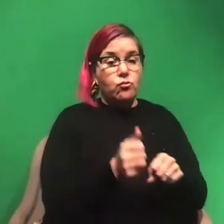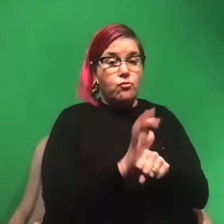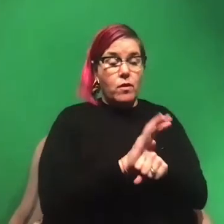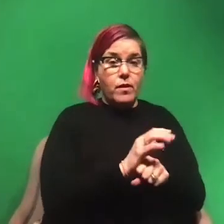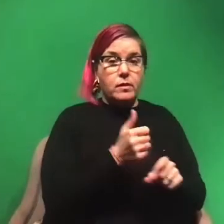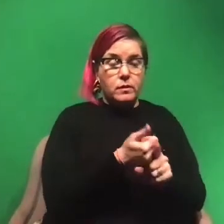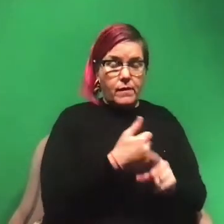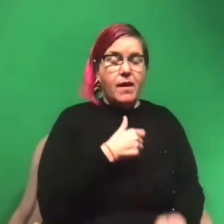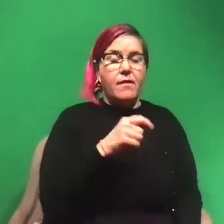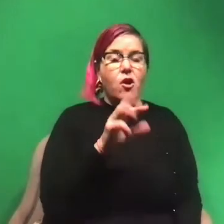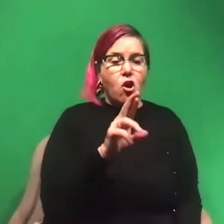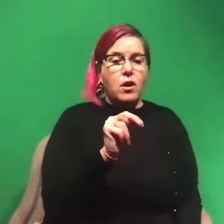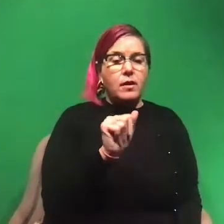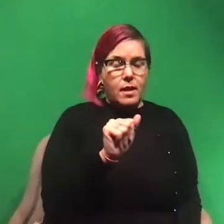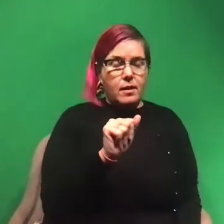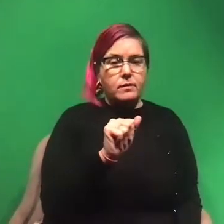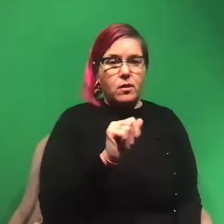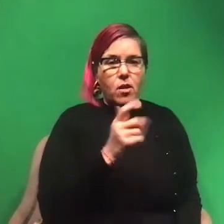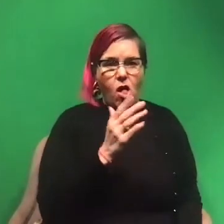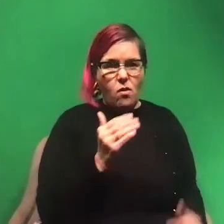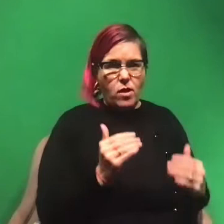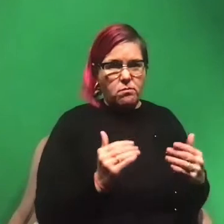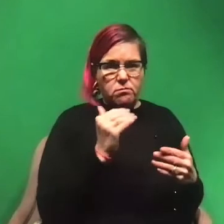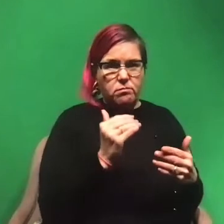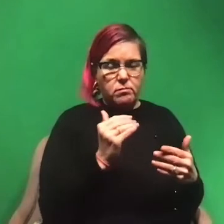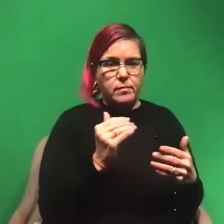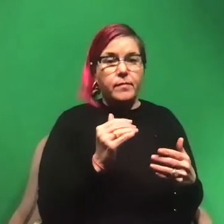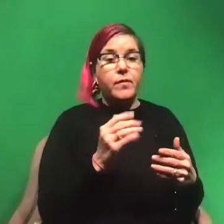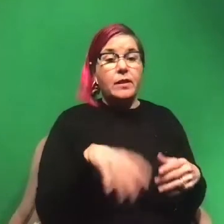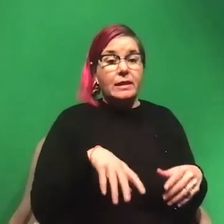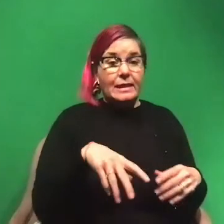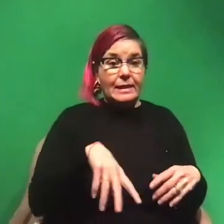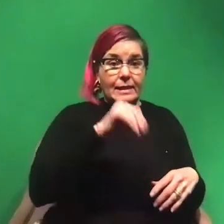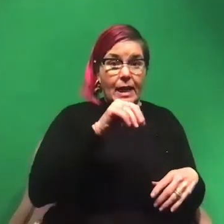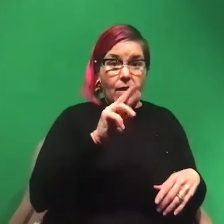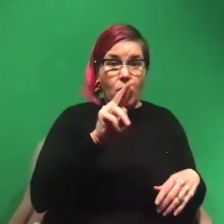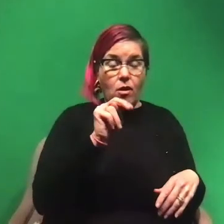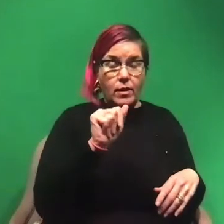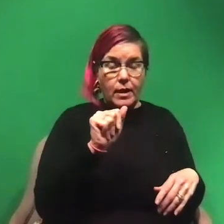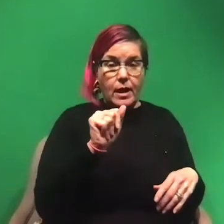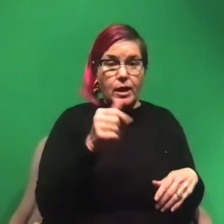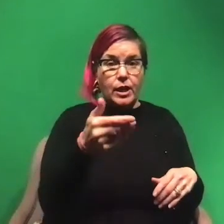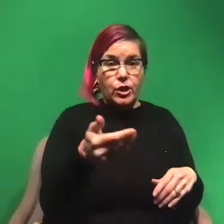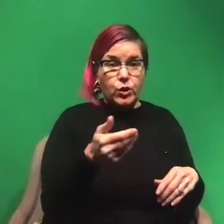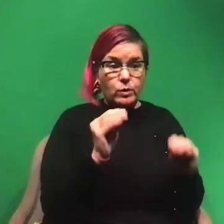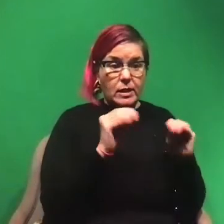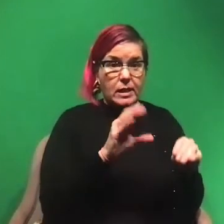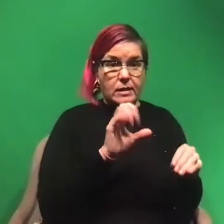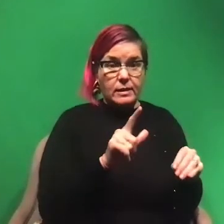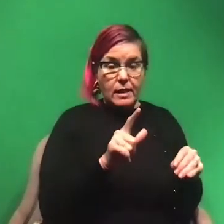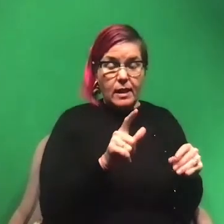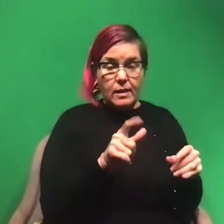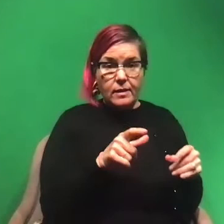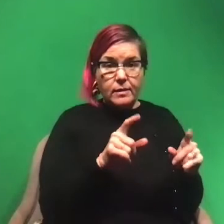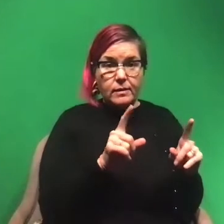genome, so they're already here. Meaning, if you just take the RNA and you introduce it into cells in culture, you can get virus